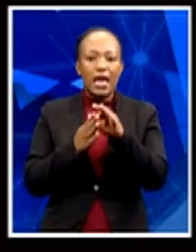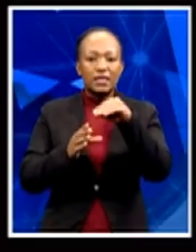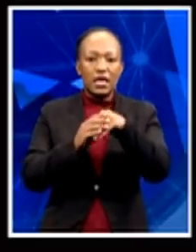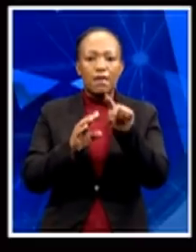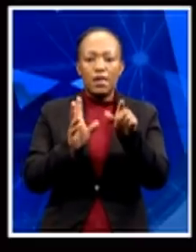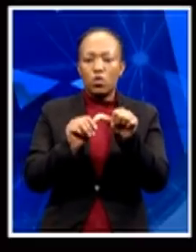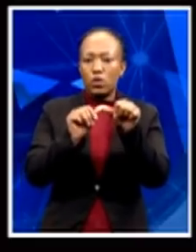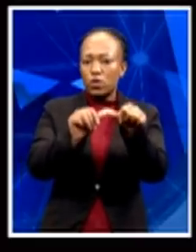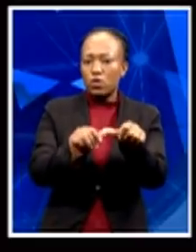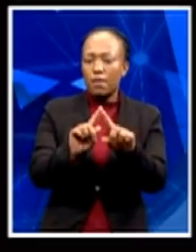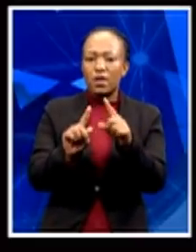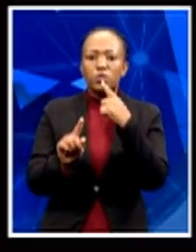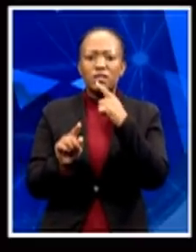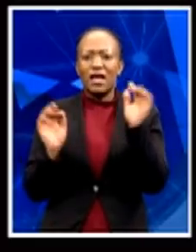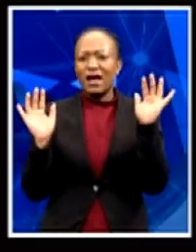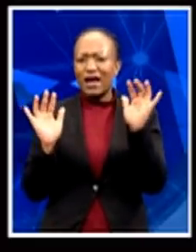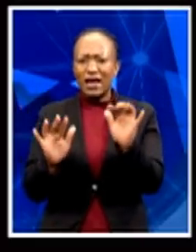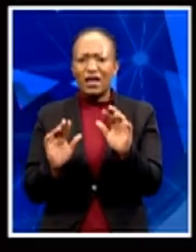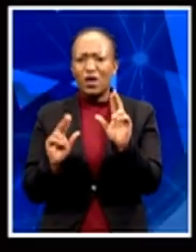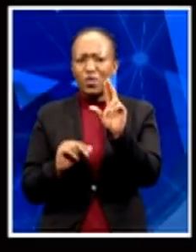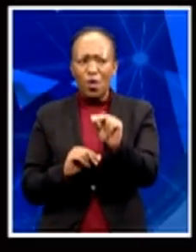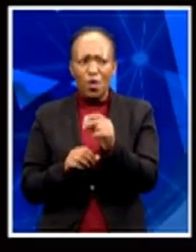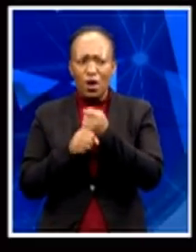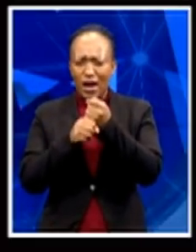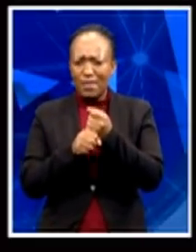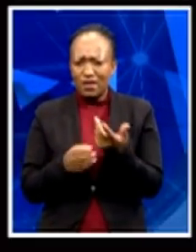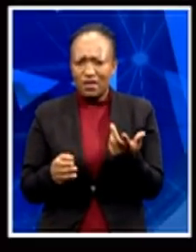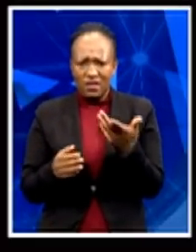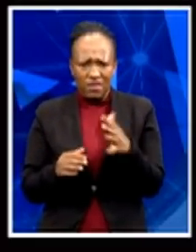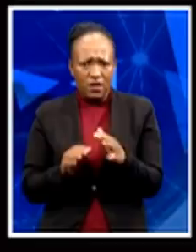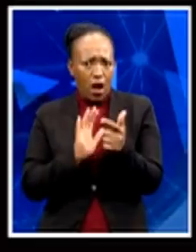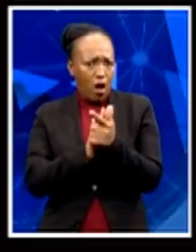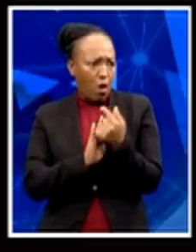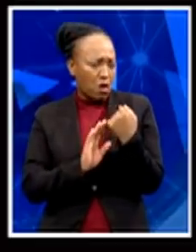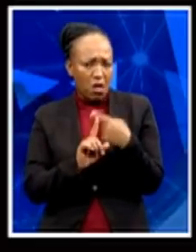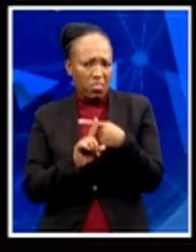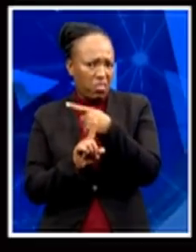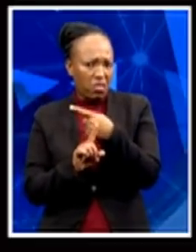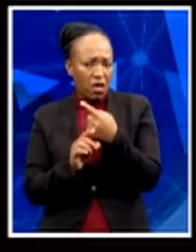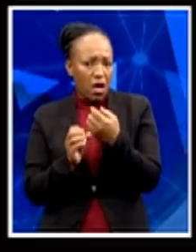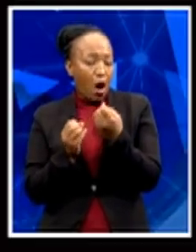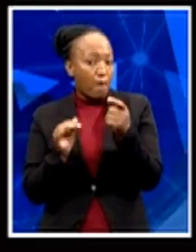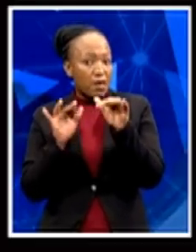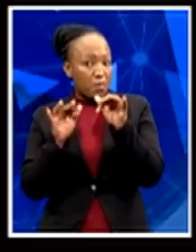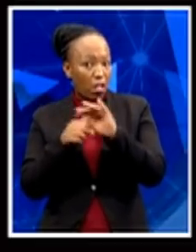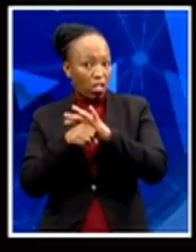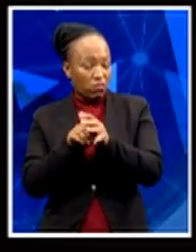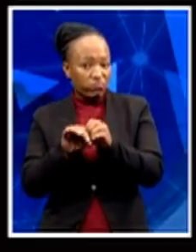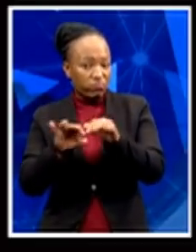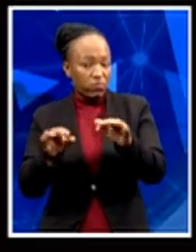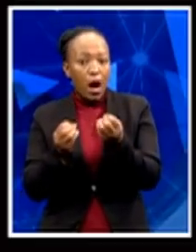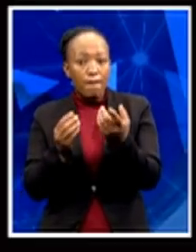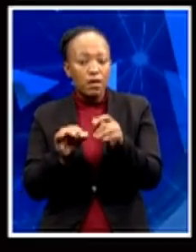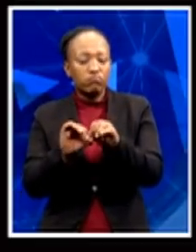need to campaign. And that's why they broke the law yesterday. How many more people have been infected now, are going to be infected and may have to die? So I would like